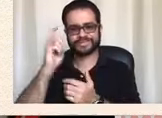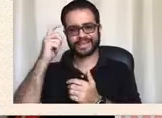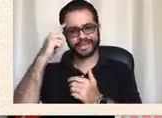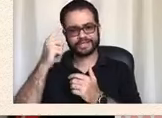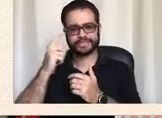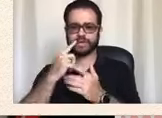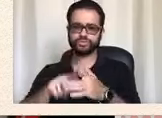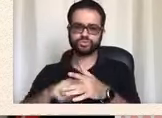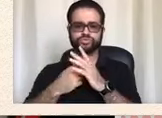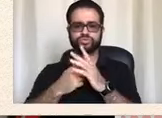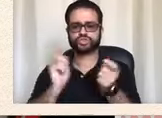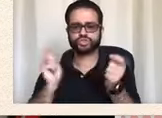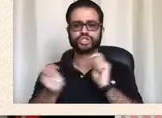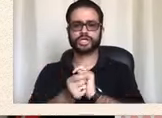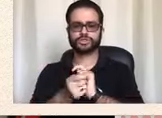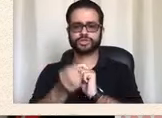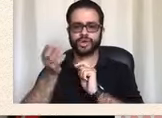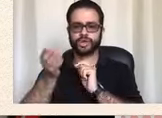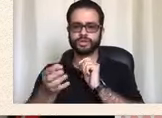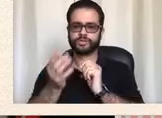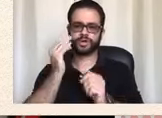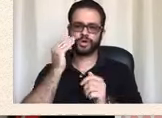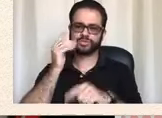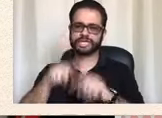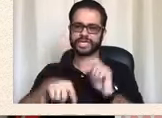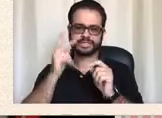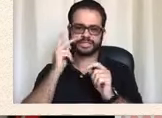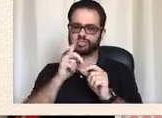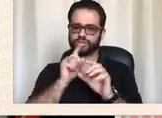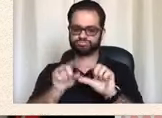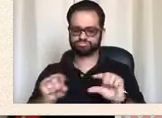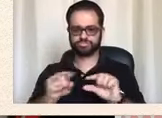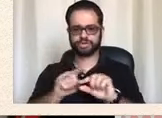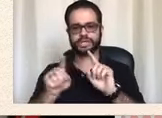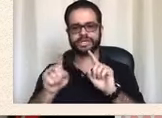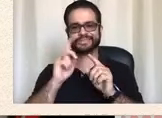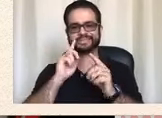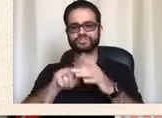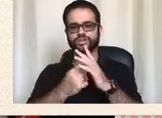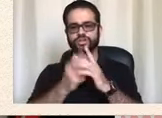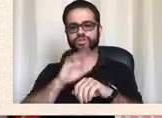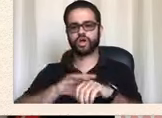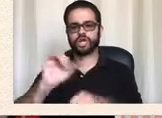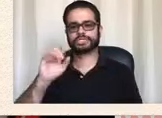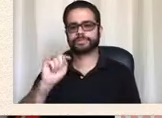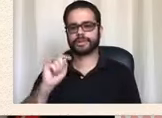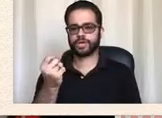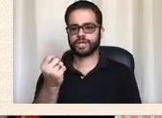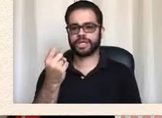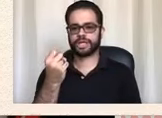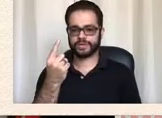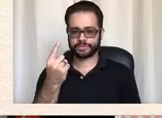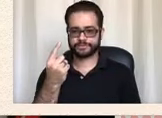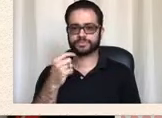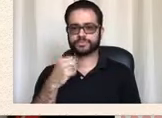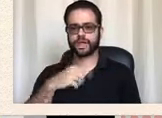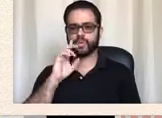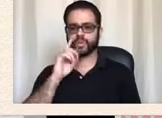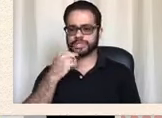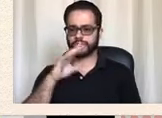I know you can't see it too good on the bottom there, but the program begins on September 11th. And in a few minutes, I'm gonna give you all the dates if you haven't seen them yet.